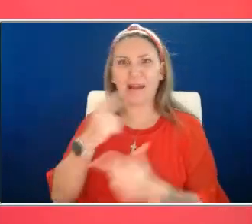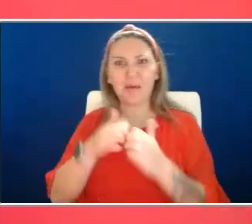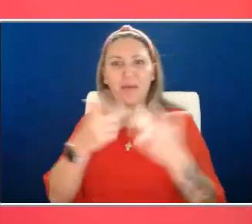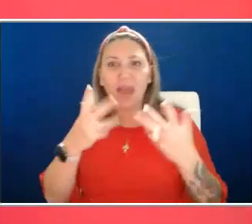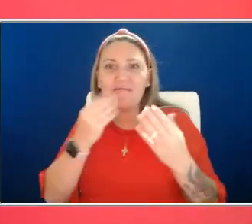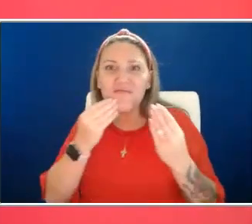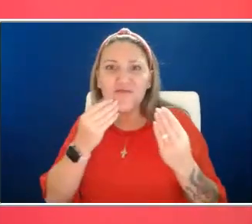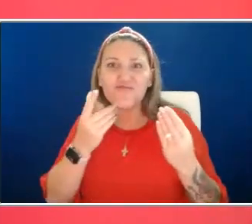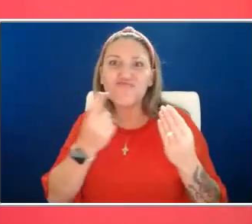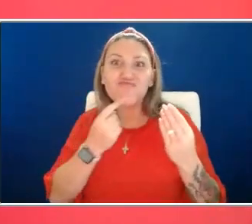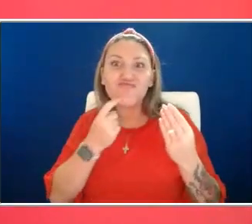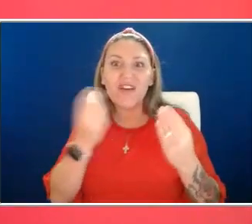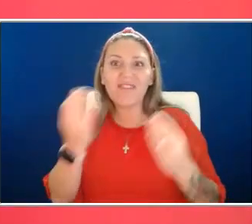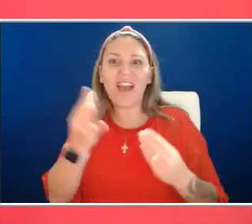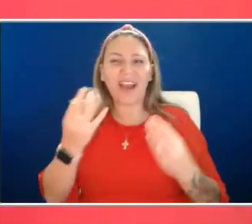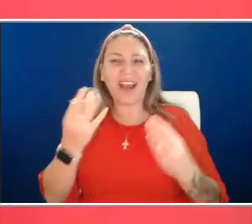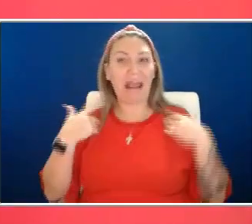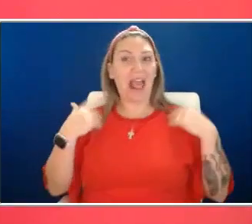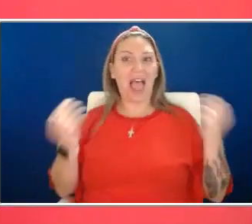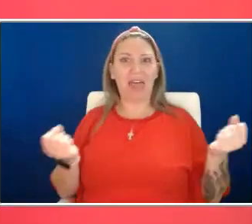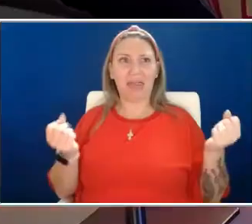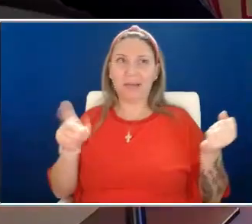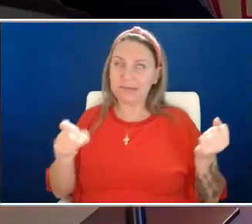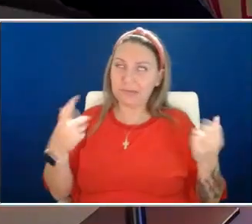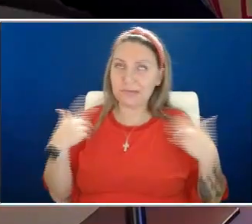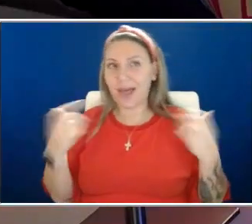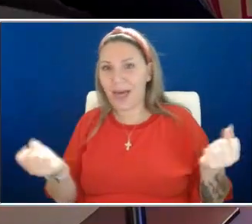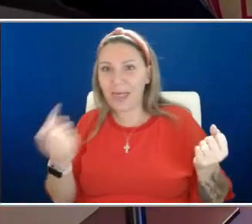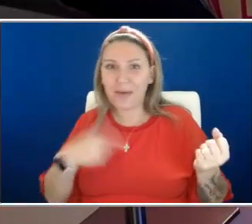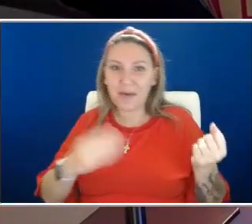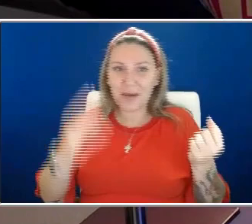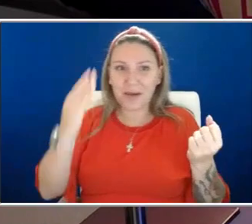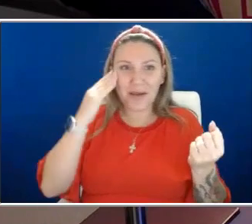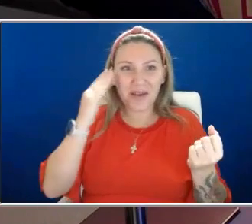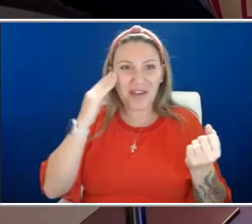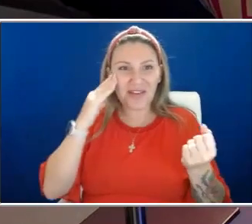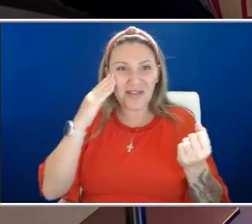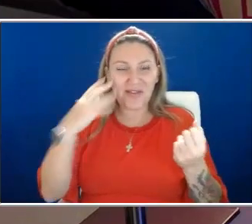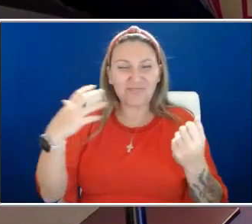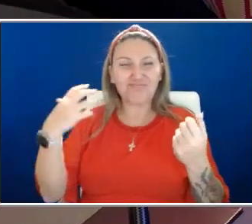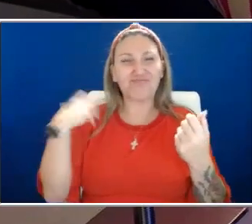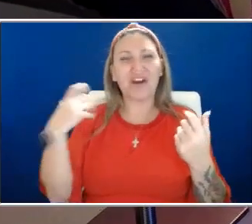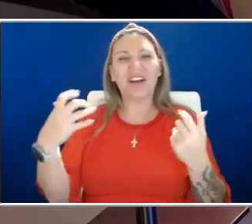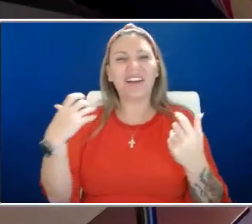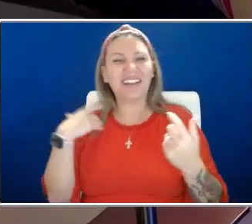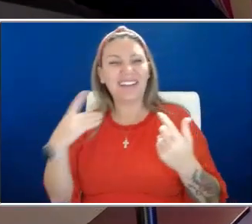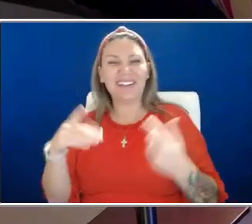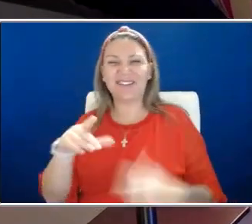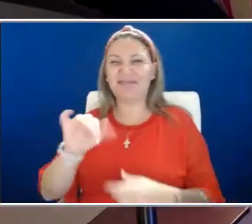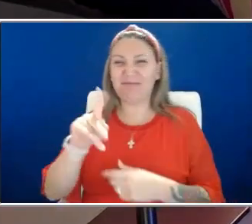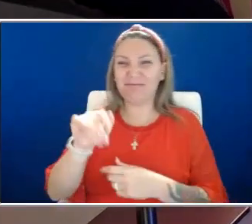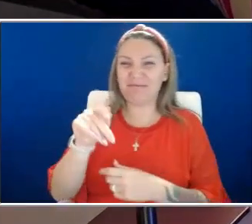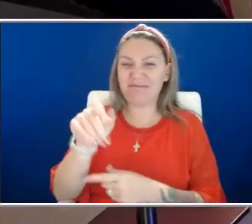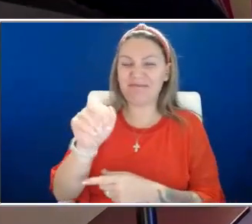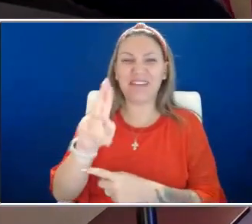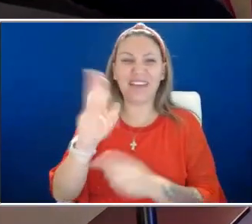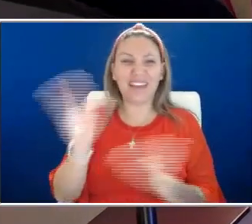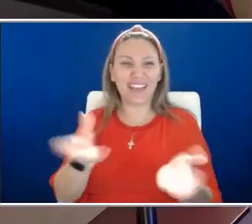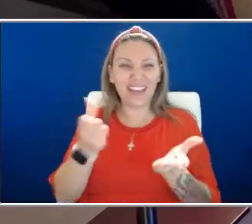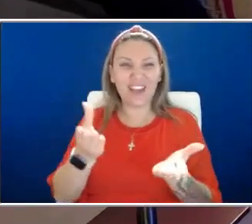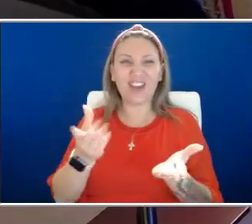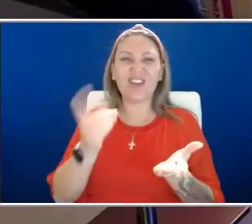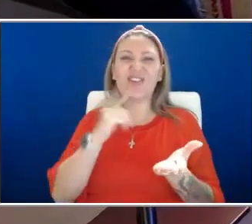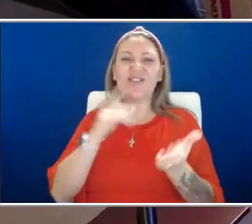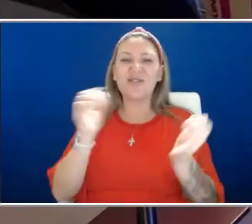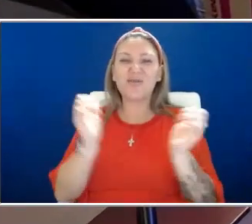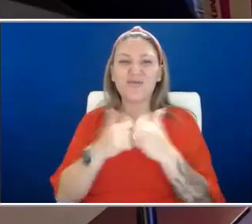a healthy app, okay? We got to make it healthy. You know how we are. Chef Eric King, the Assistant Director of Dining Services here at the Health System, is here with his yummy take on